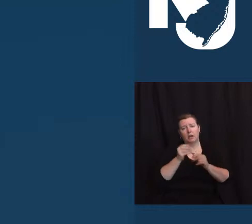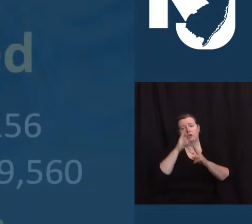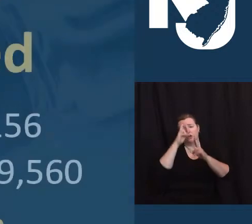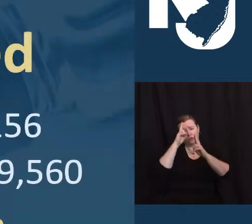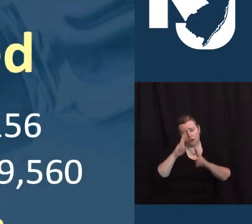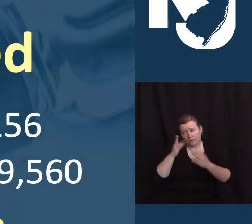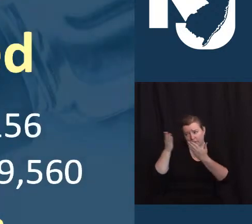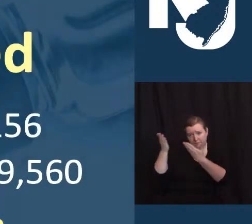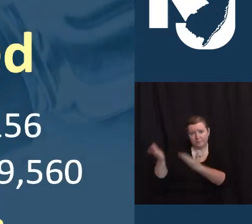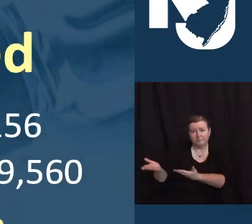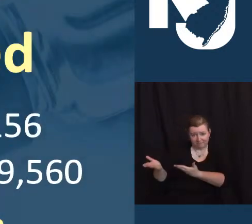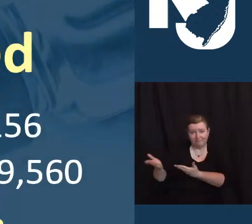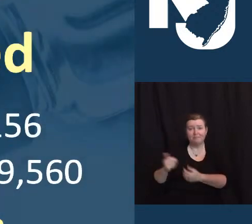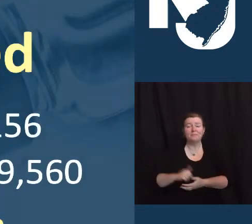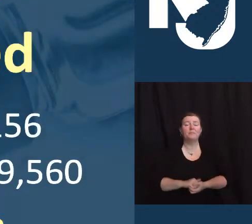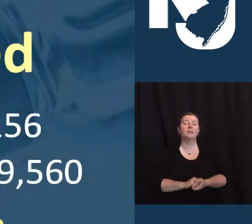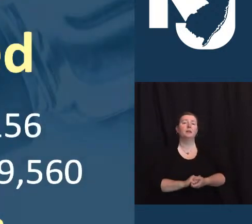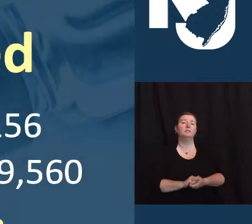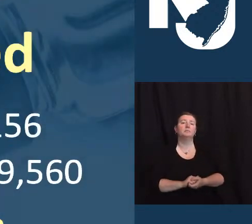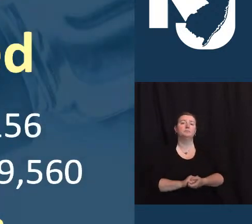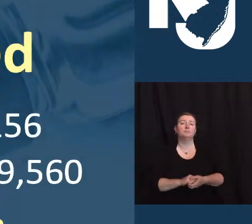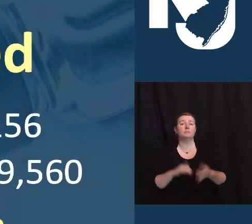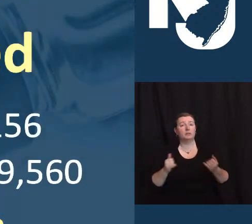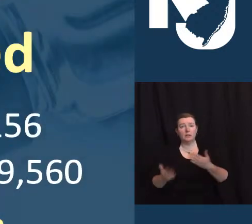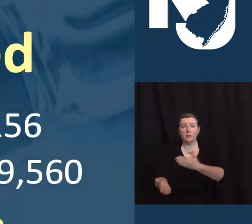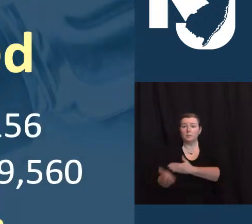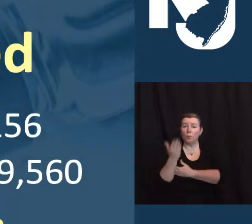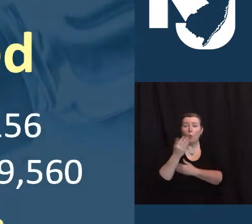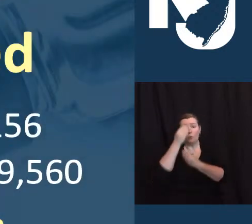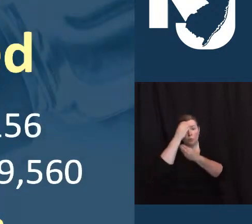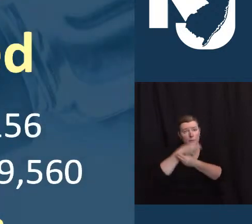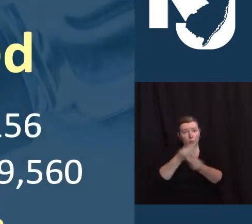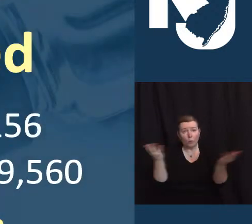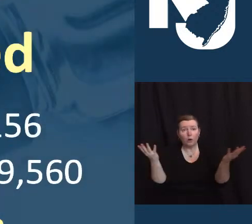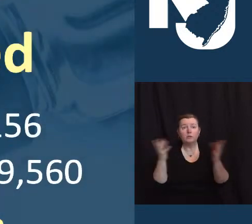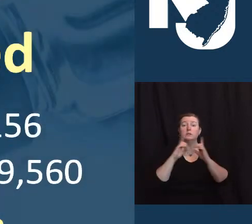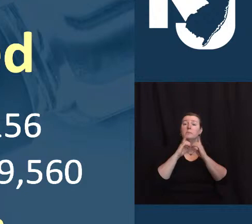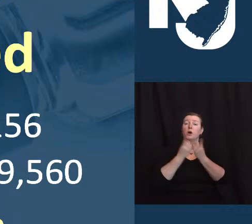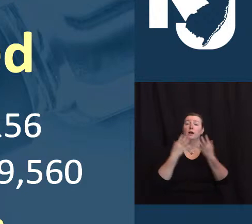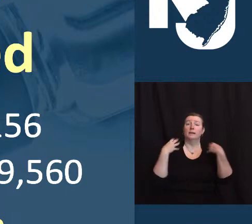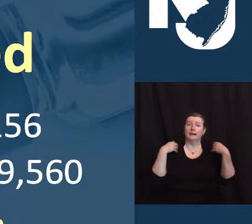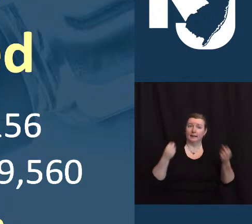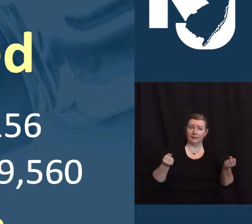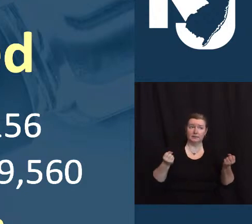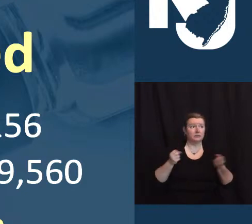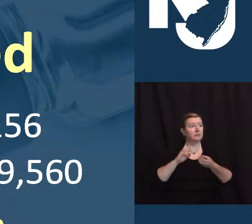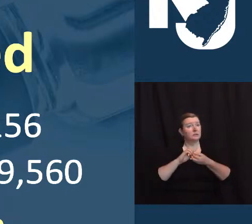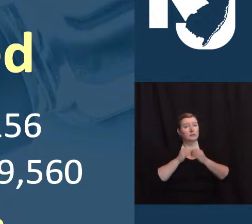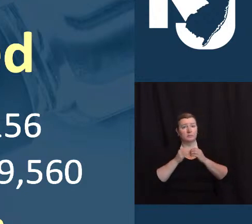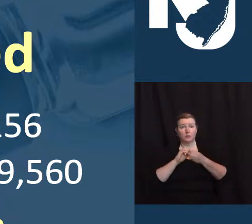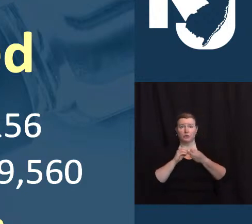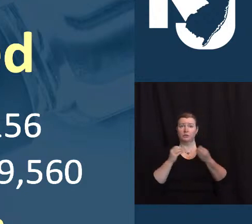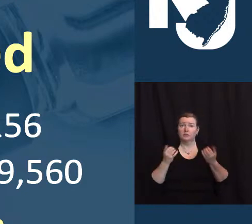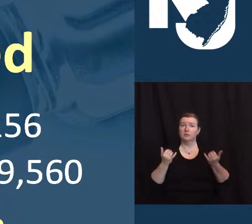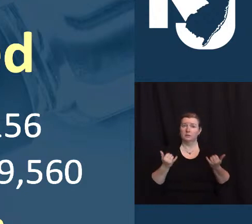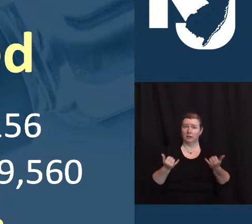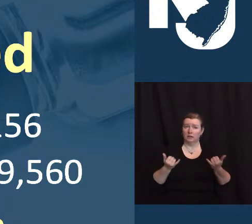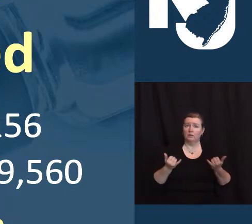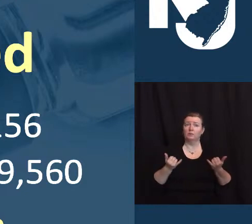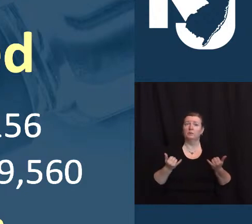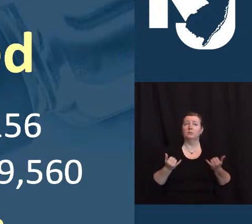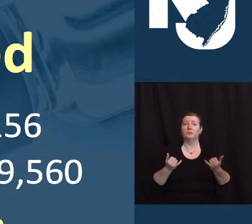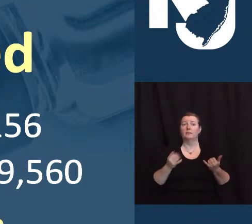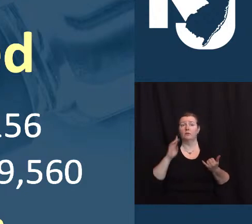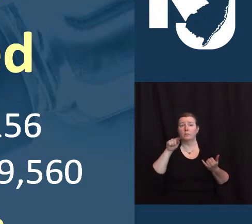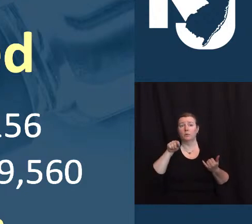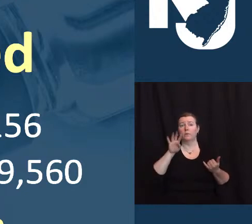This morning's reports to the Department of Health have us moving in excess of 4.43